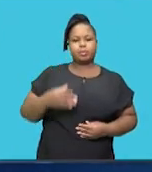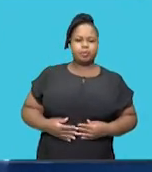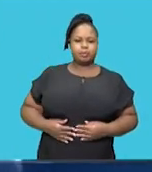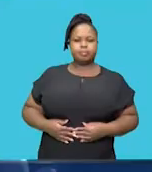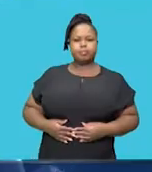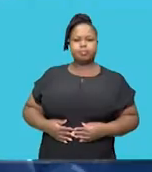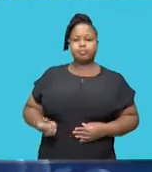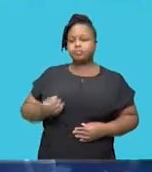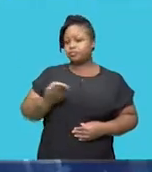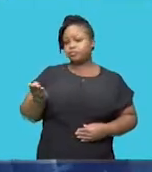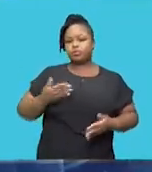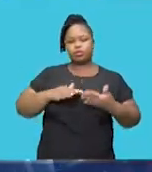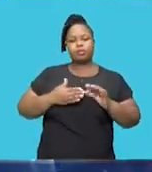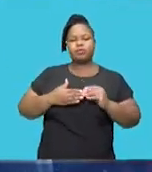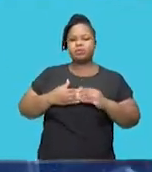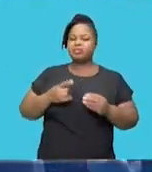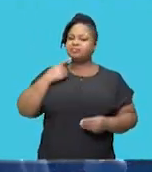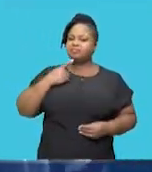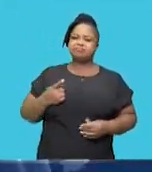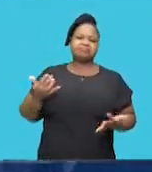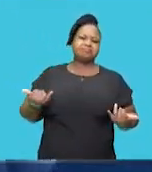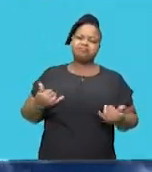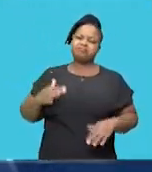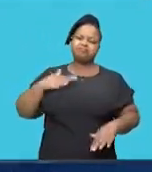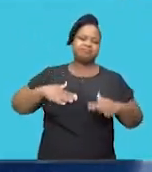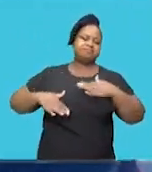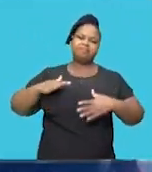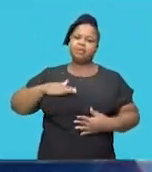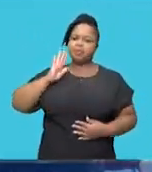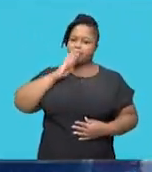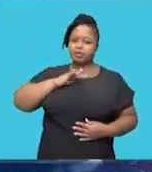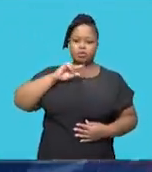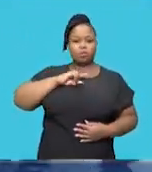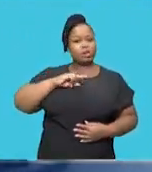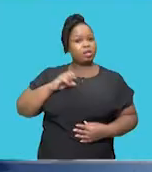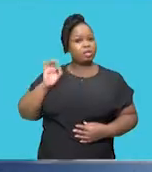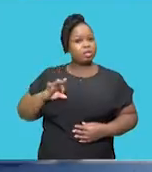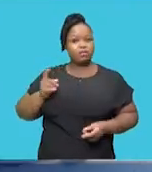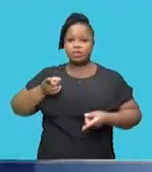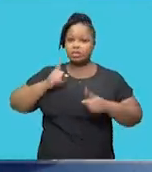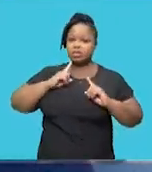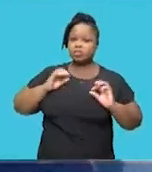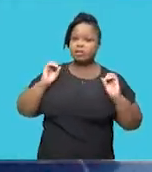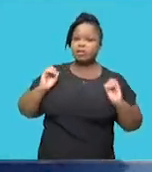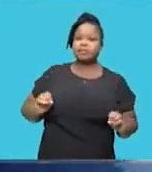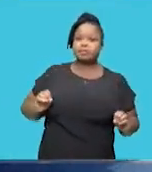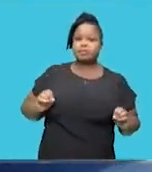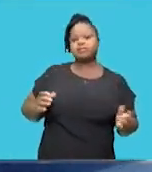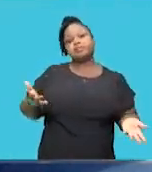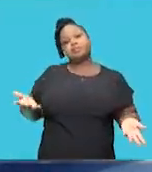La malungu asekuhlaleni athi awasenamonde wokulinda ngoko xa kusenzeka angafumani iziphumo